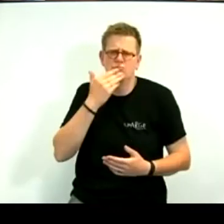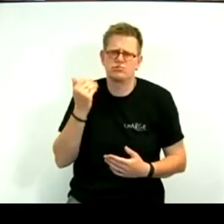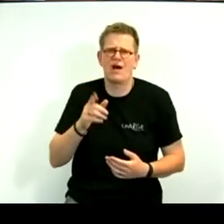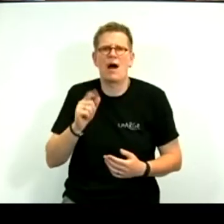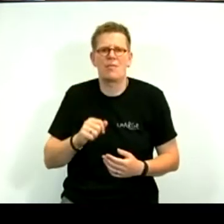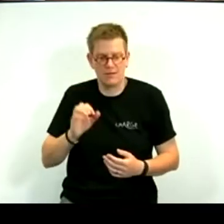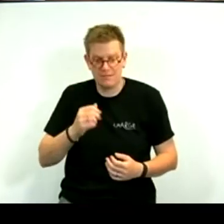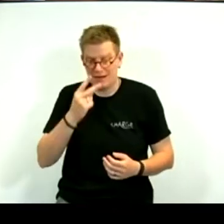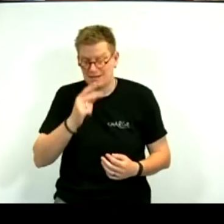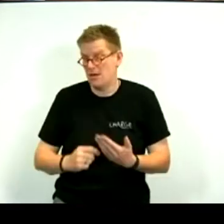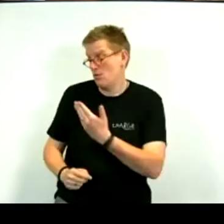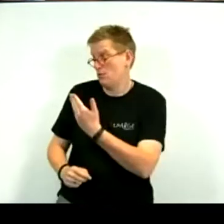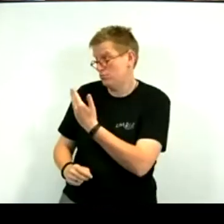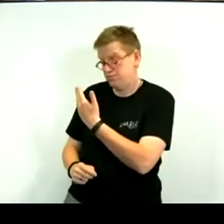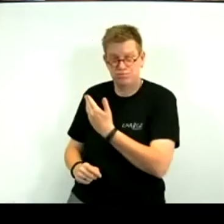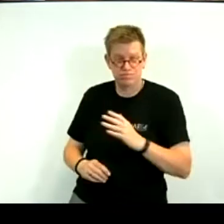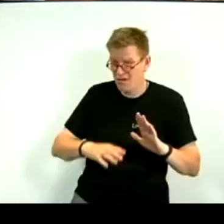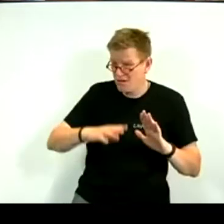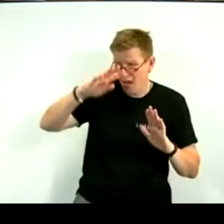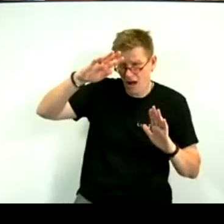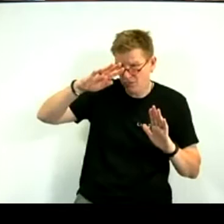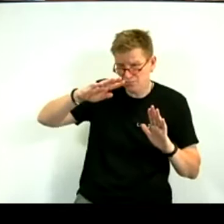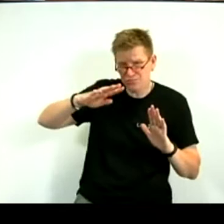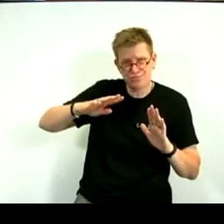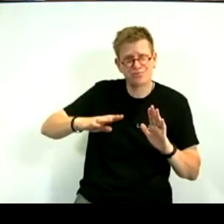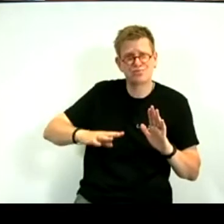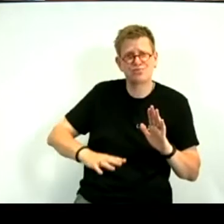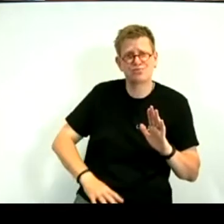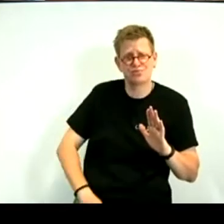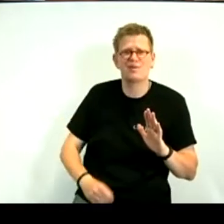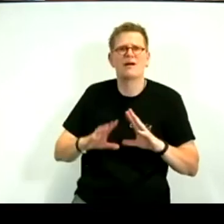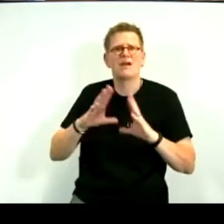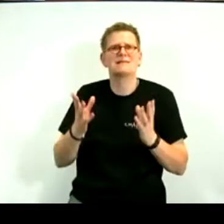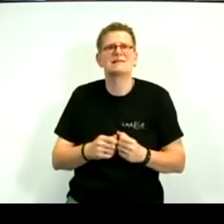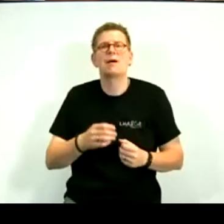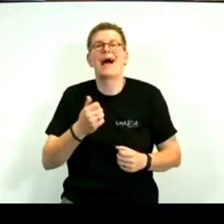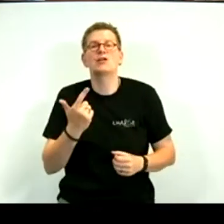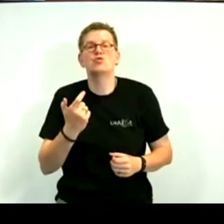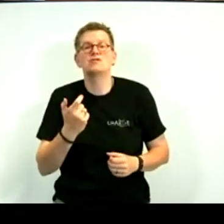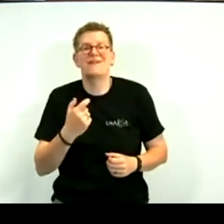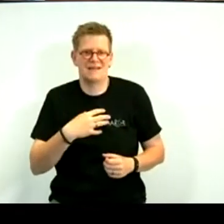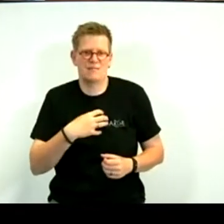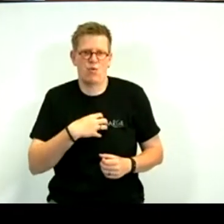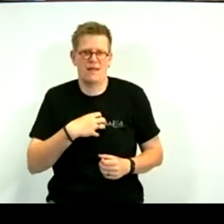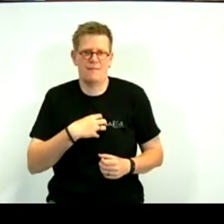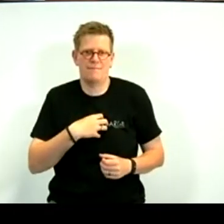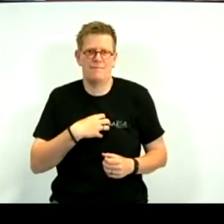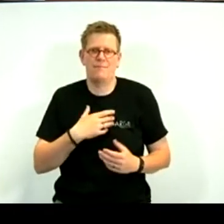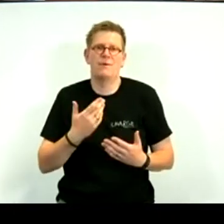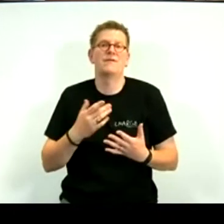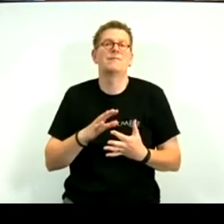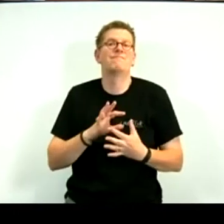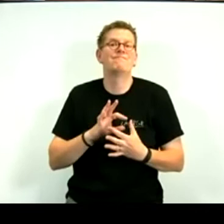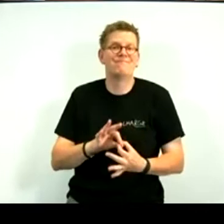those 21 problems carries a risk of making the person tired,